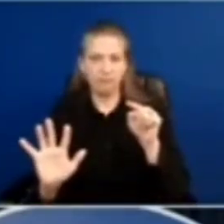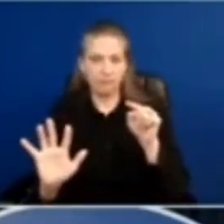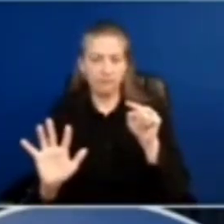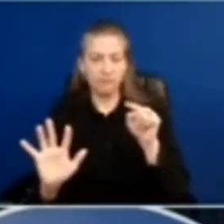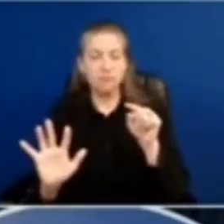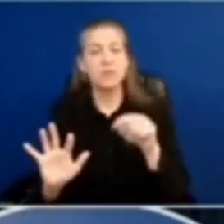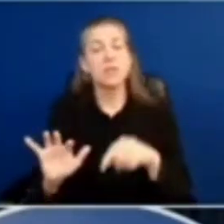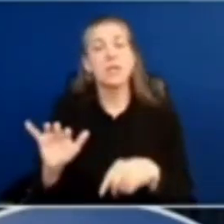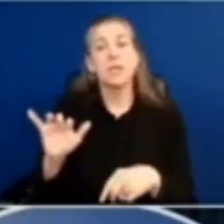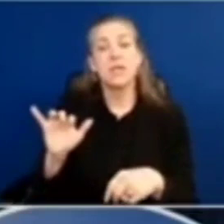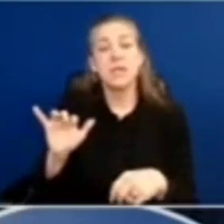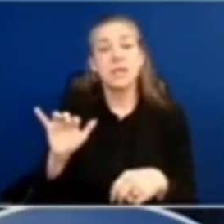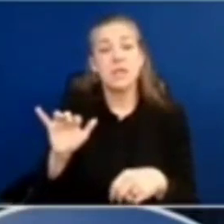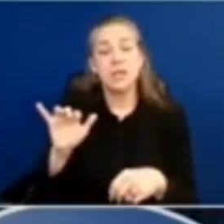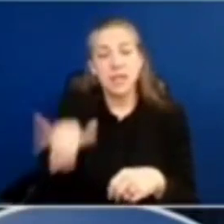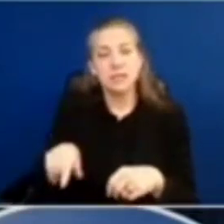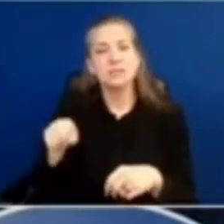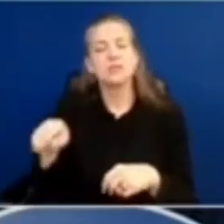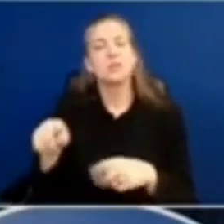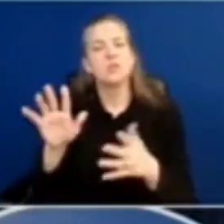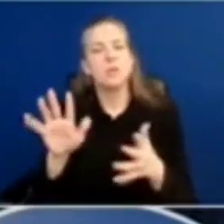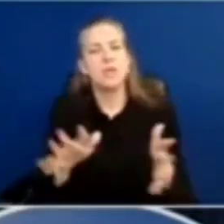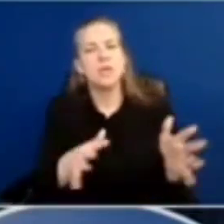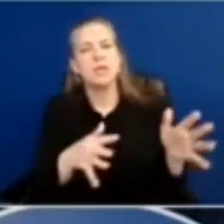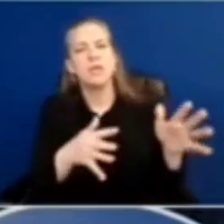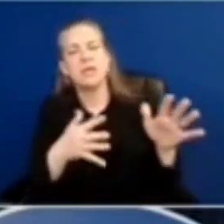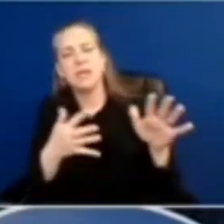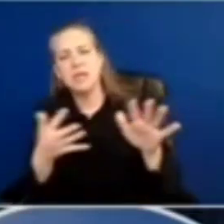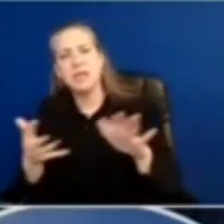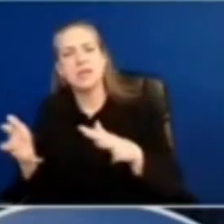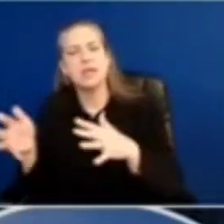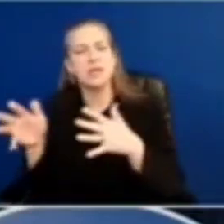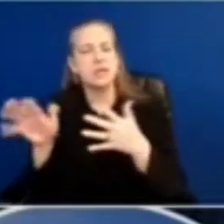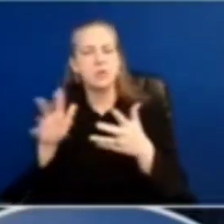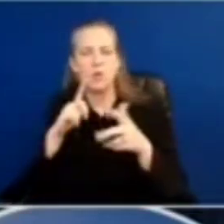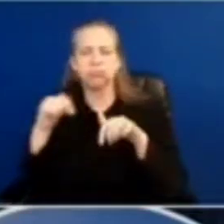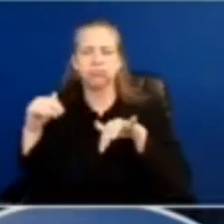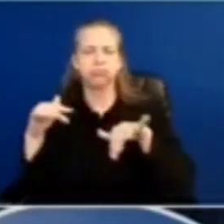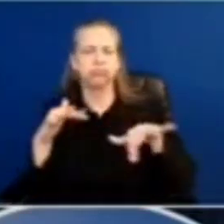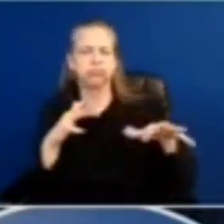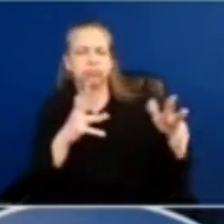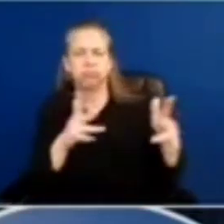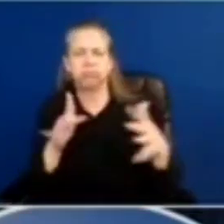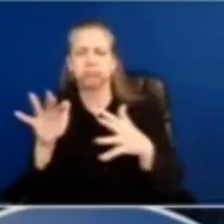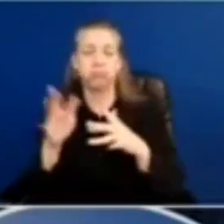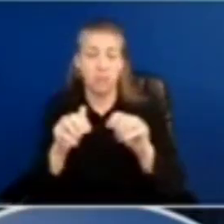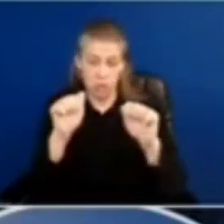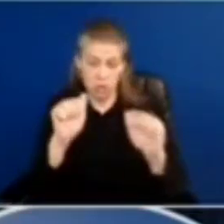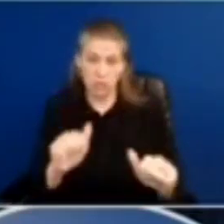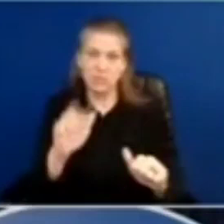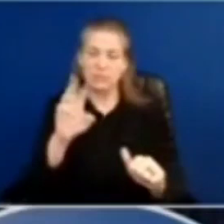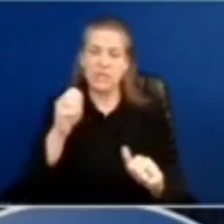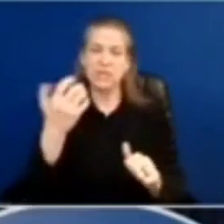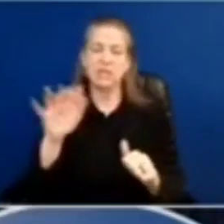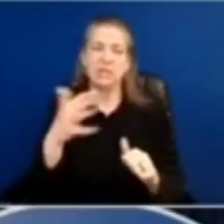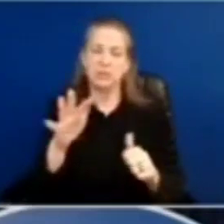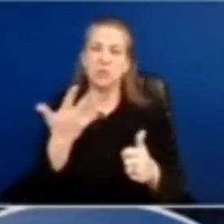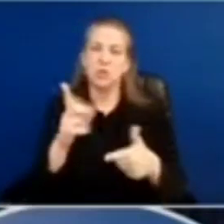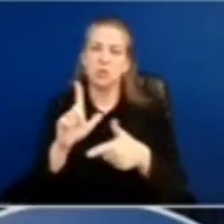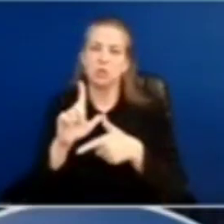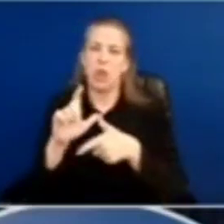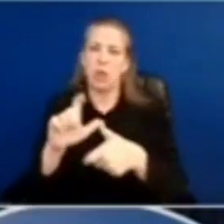for damaging winds, and we do think there is a real potential for isolated